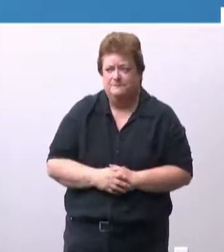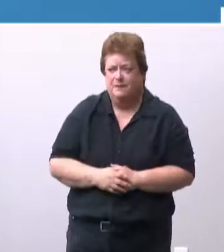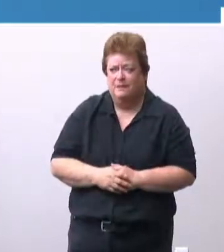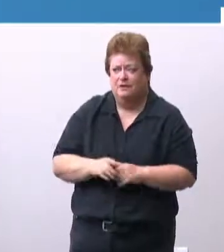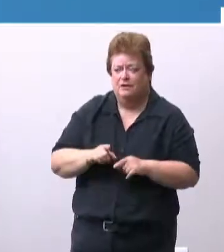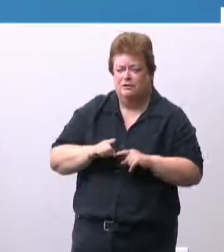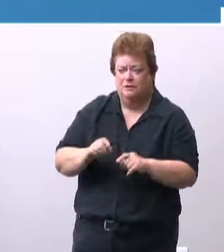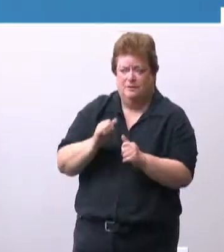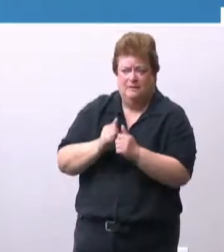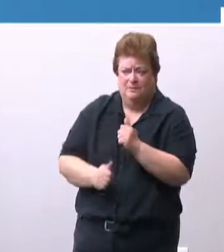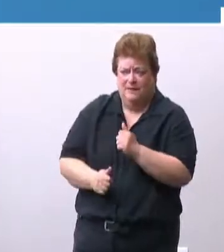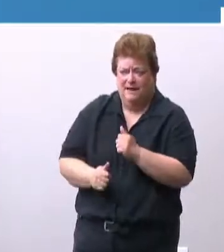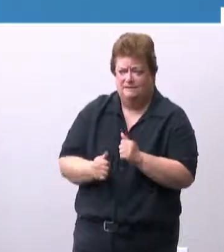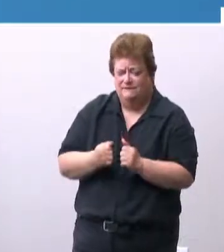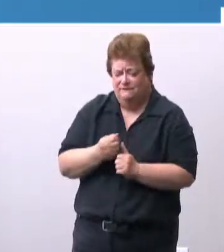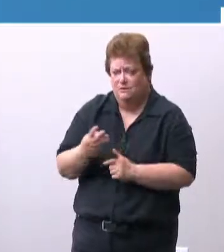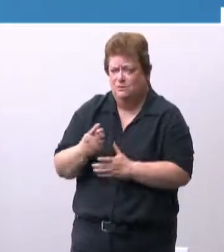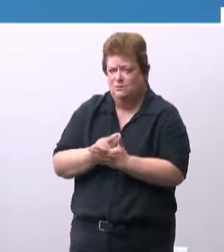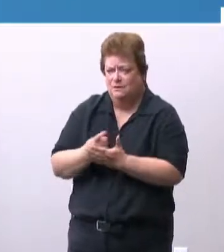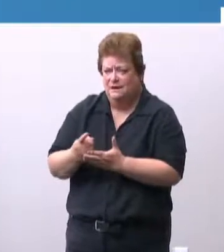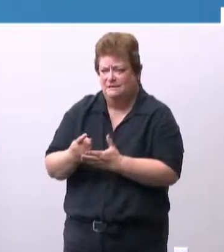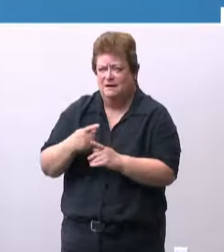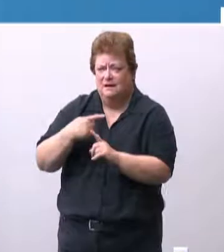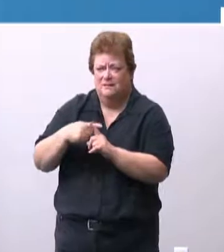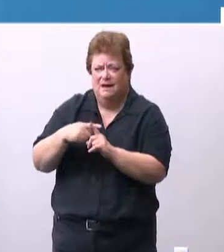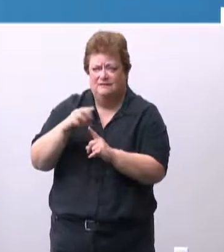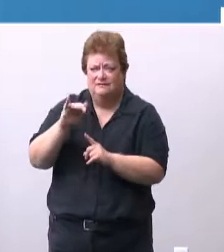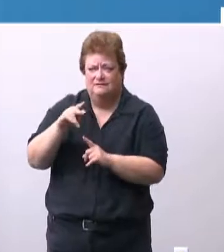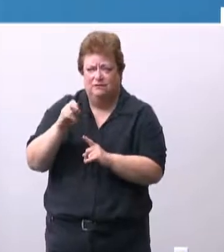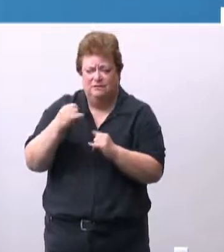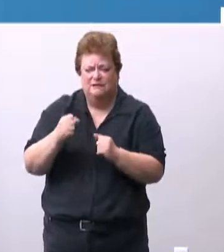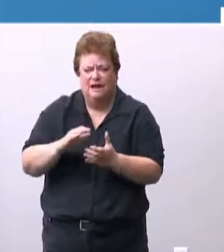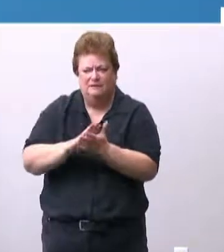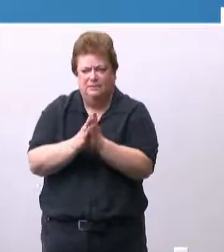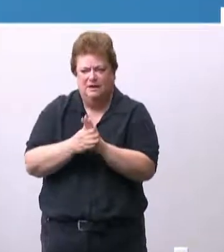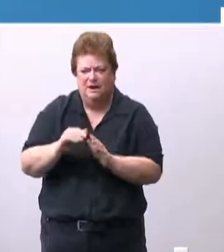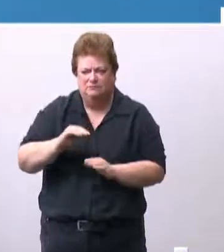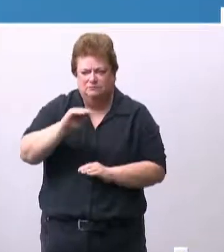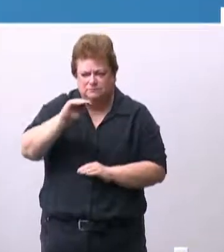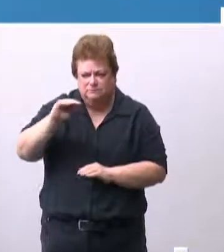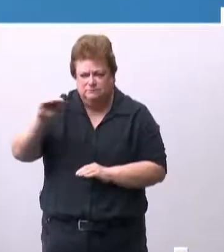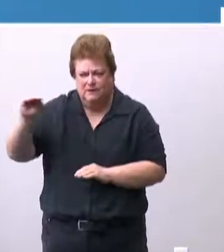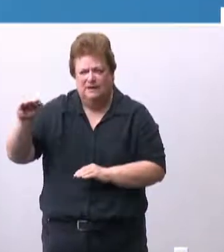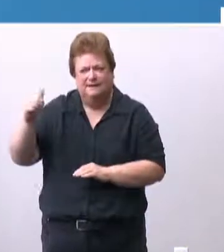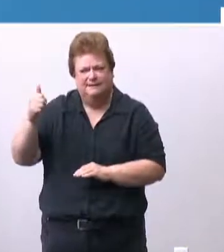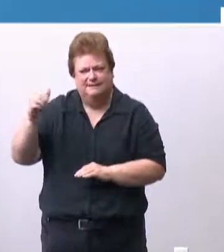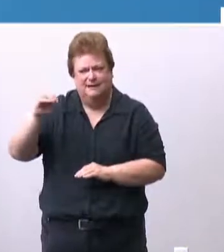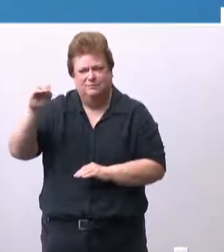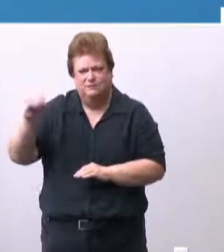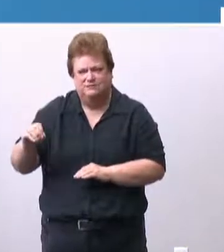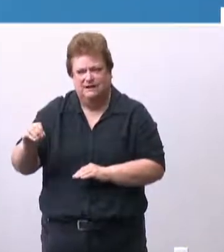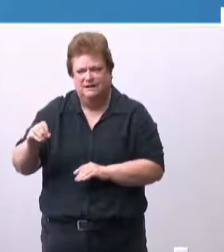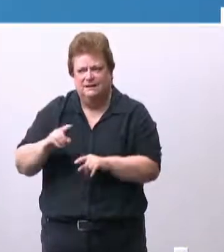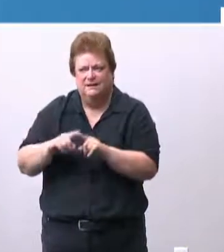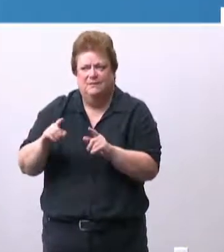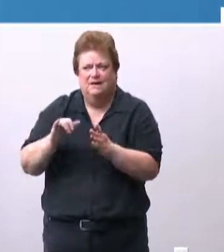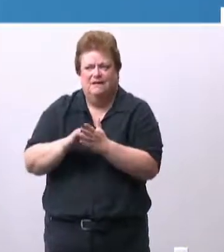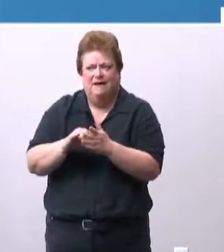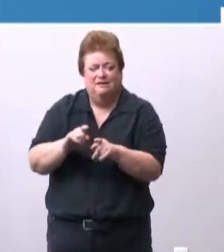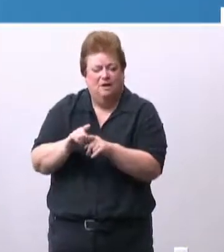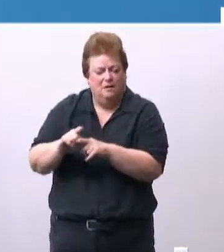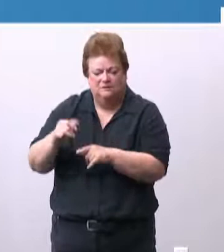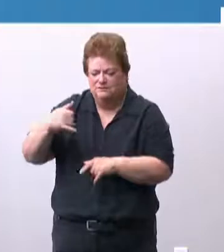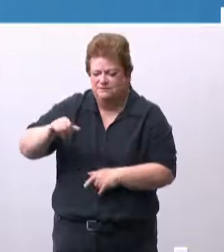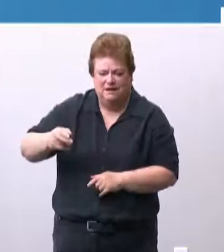past few weeks, the positivity rate has flattened and hovered around 10%, but this is also too